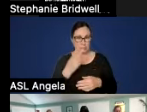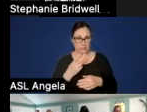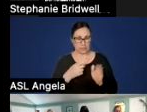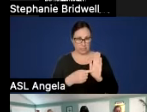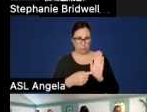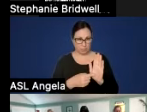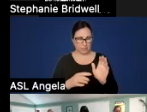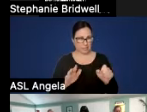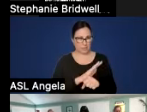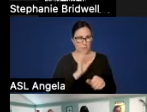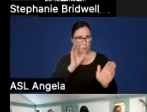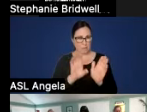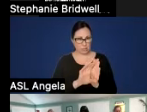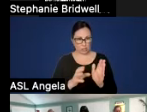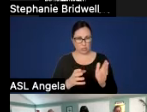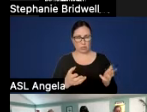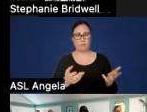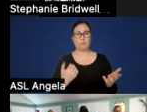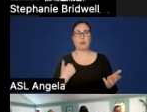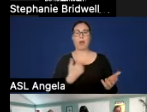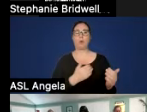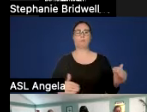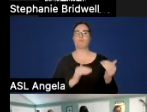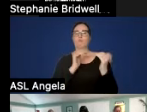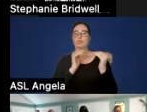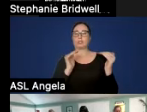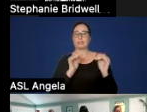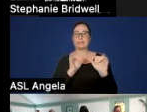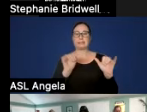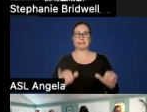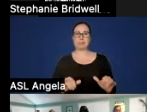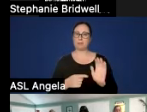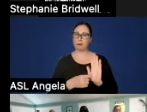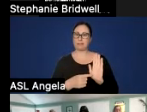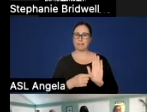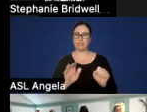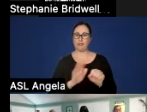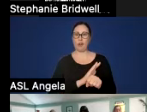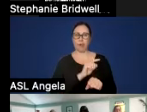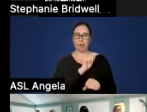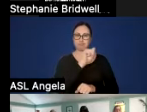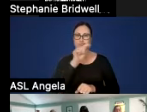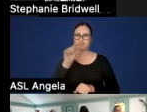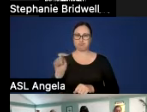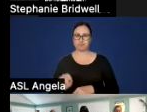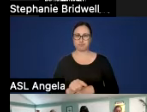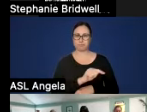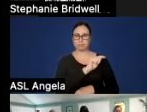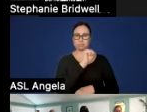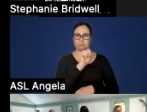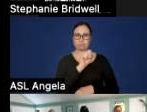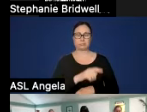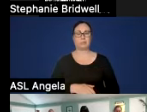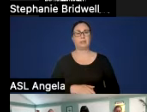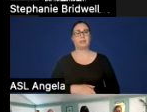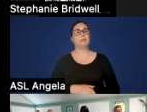think of as our system, right? Our justice system. But many other teams, or many teams across